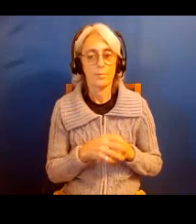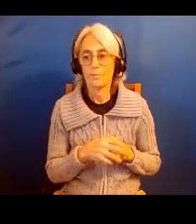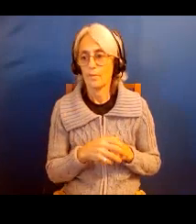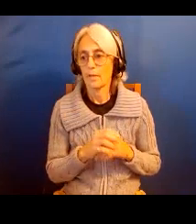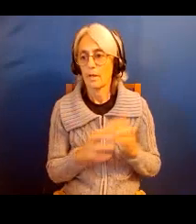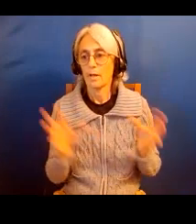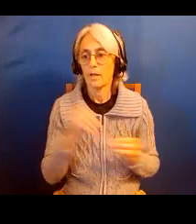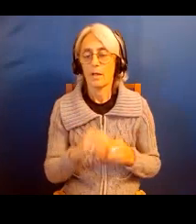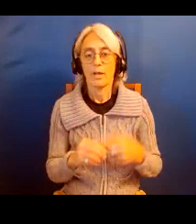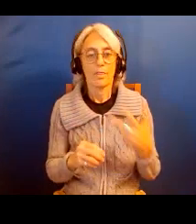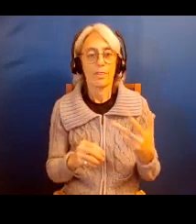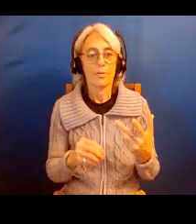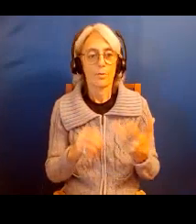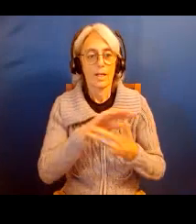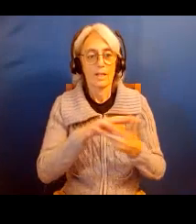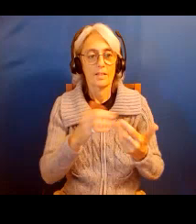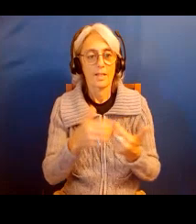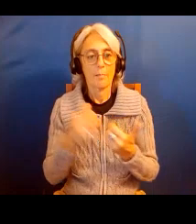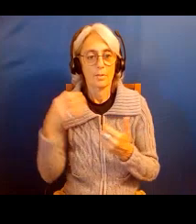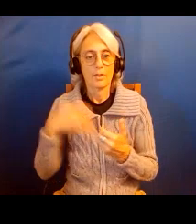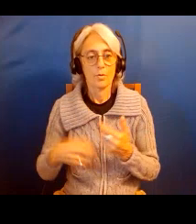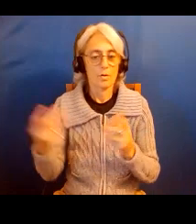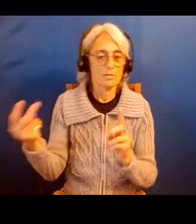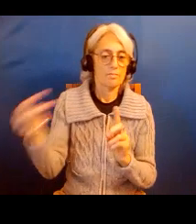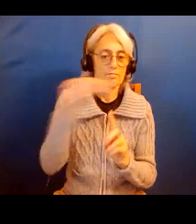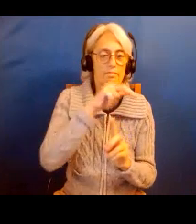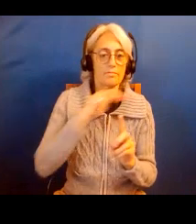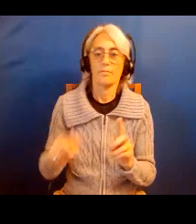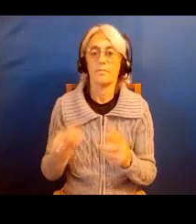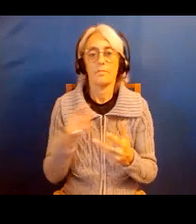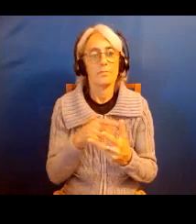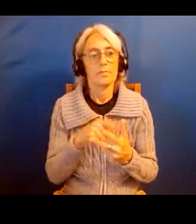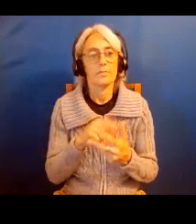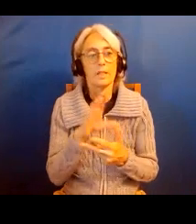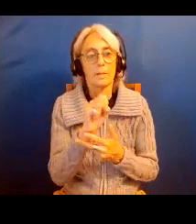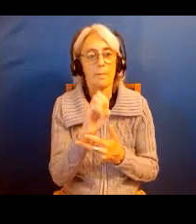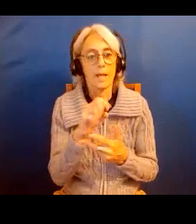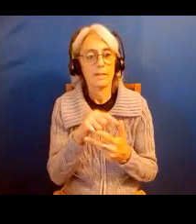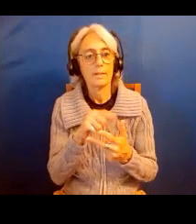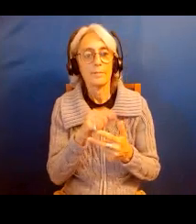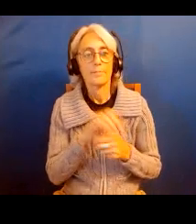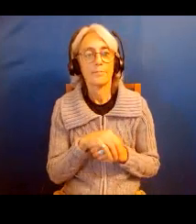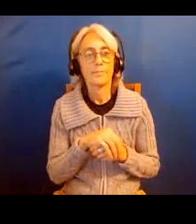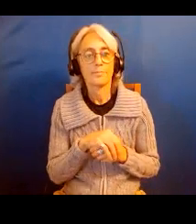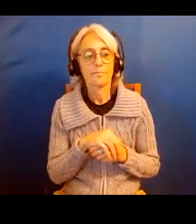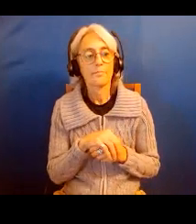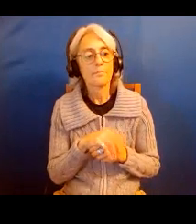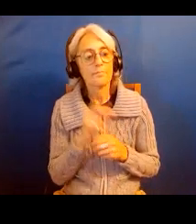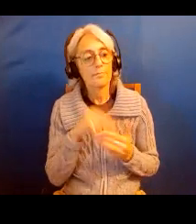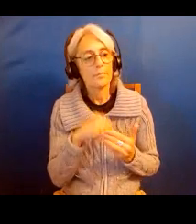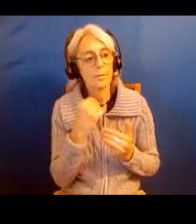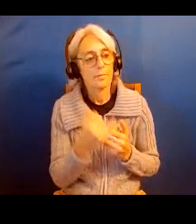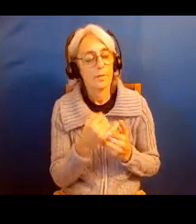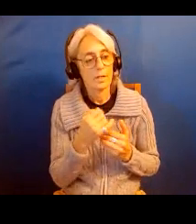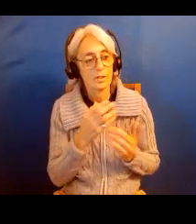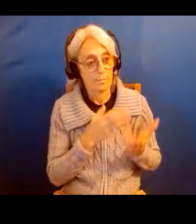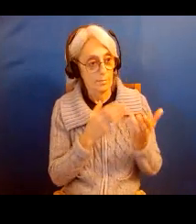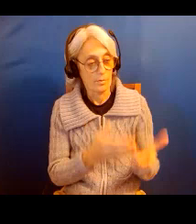3 subscores, each from a different lens. The base score weighs a proposed project through the lens of state